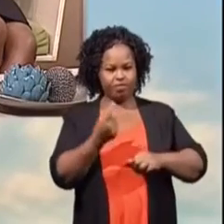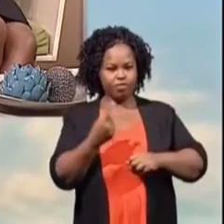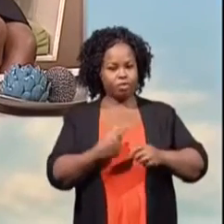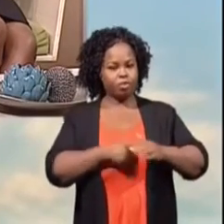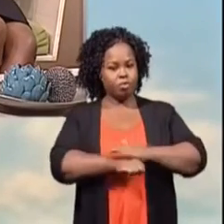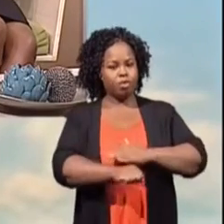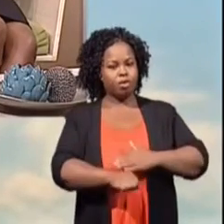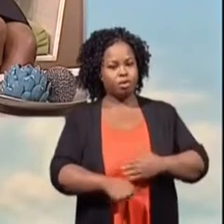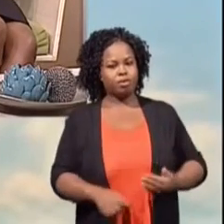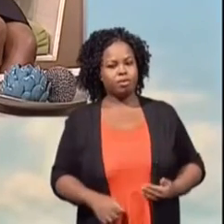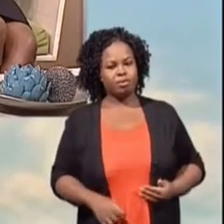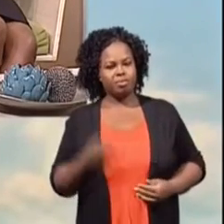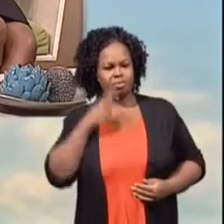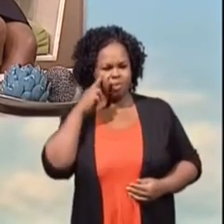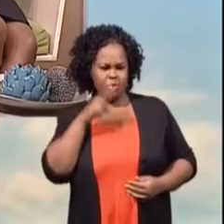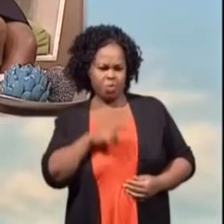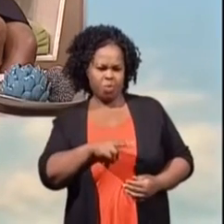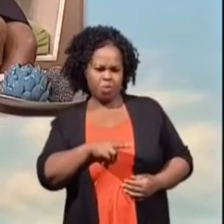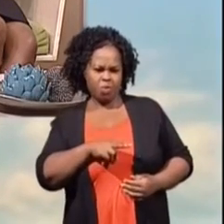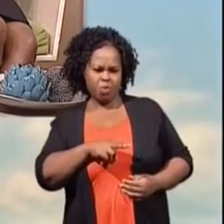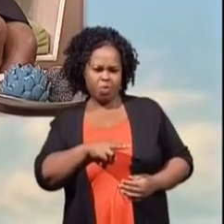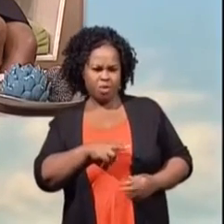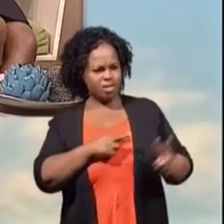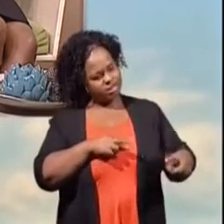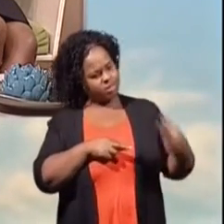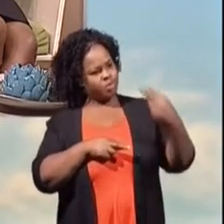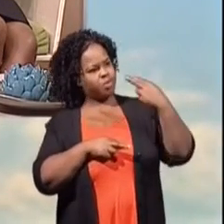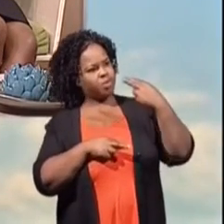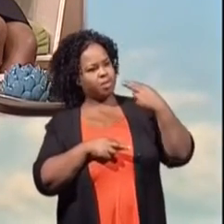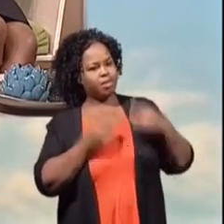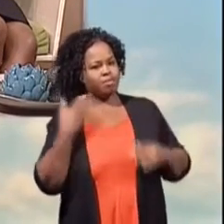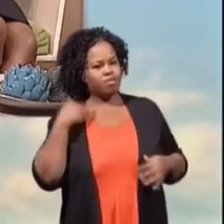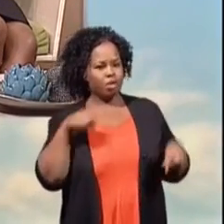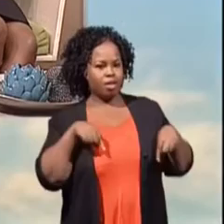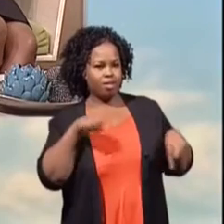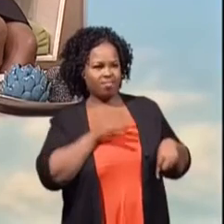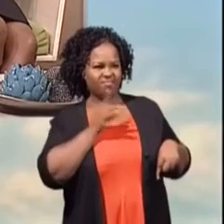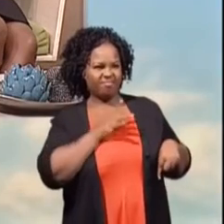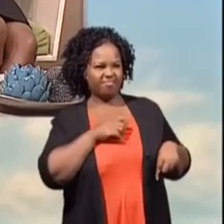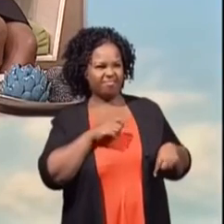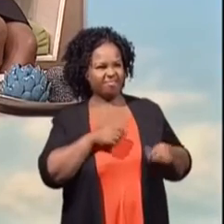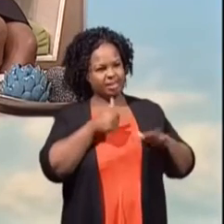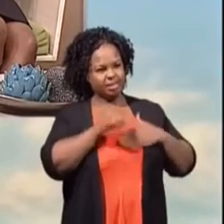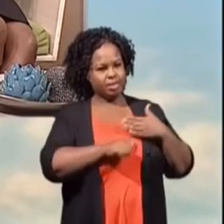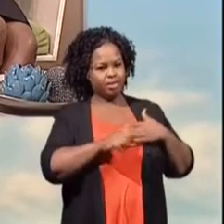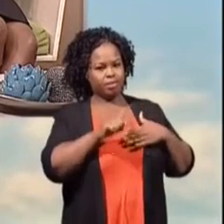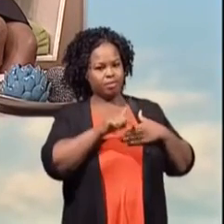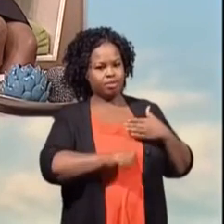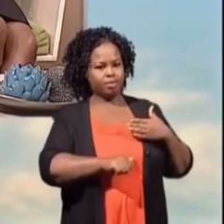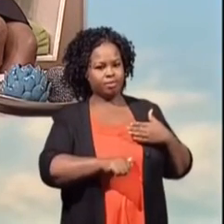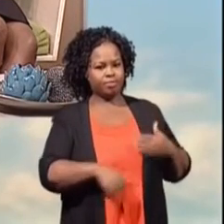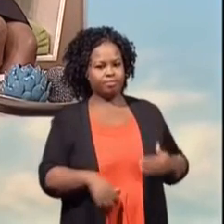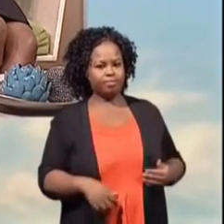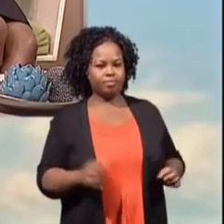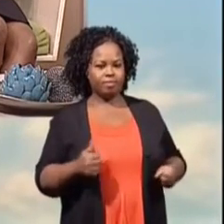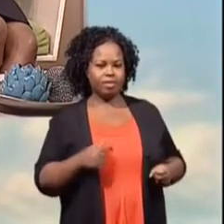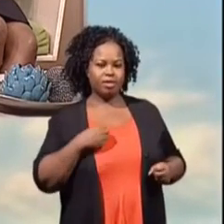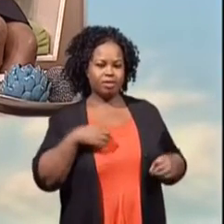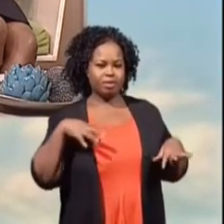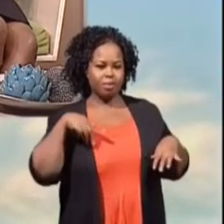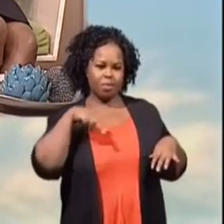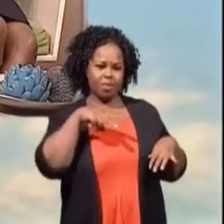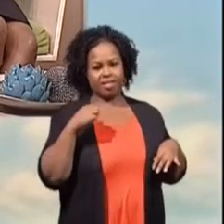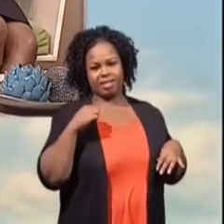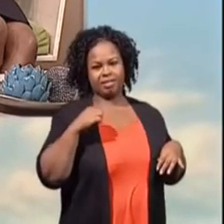born umthana wokuqala embeka angibheke beka ngisaba asana kuma 6-7 months and actually